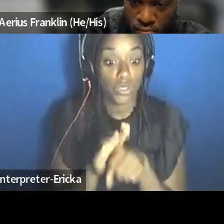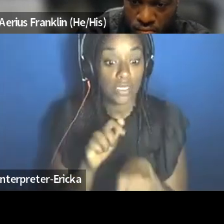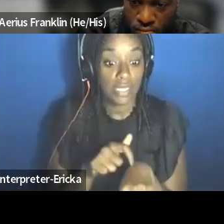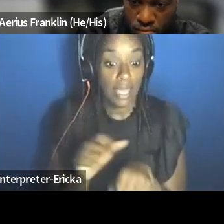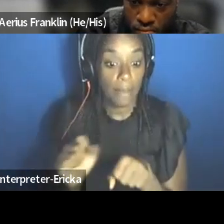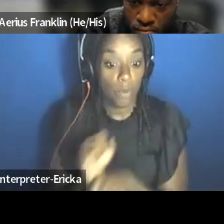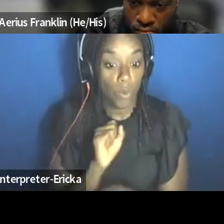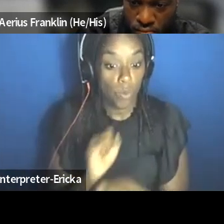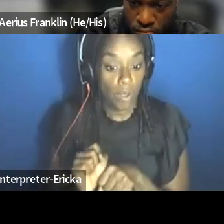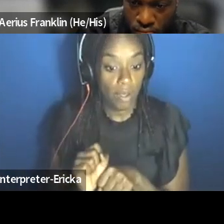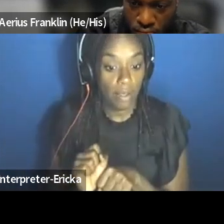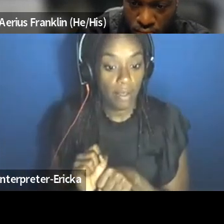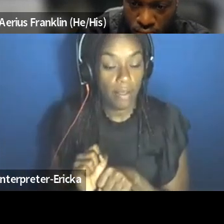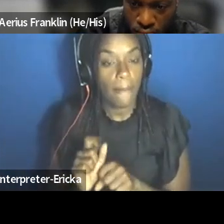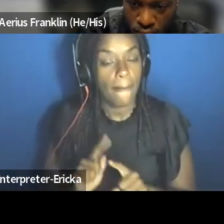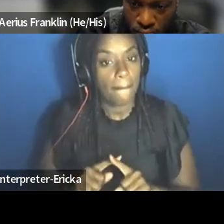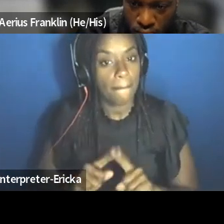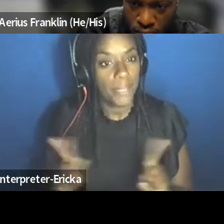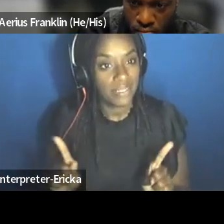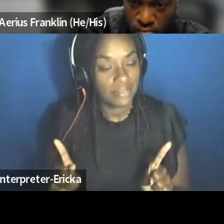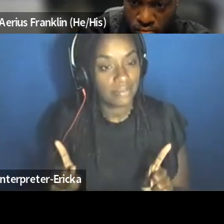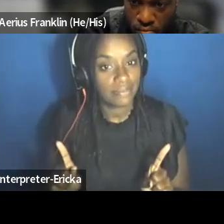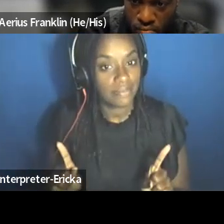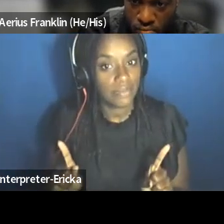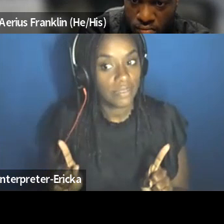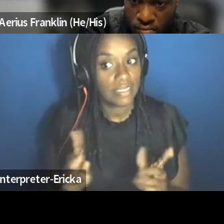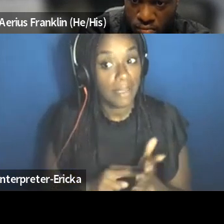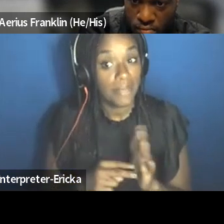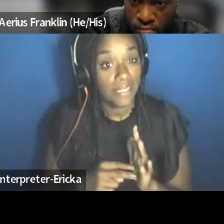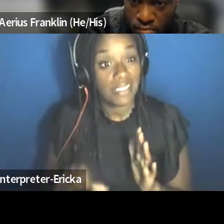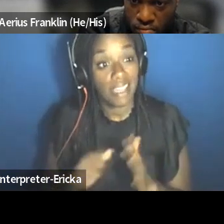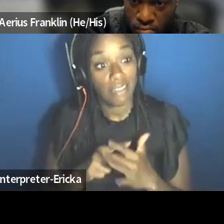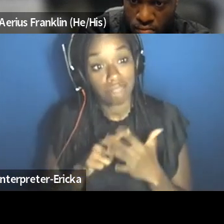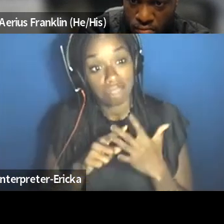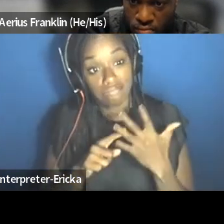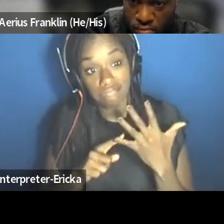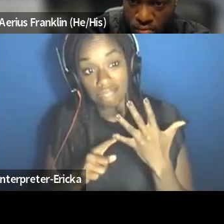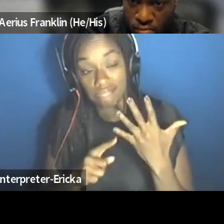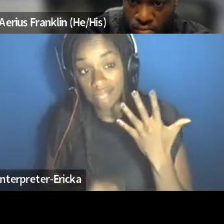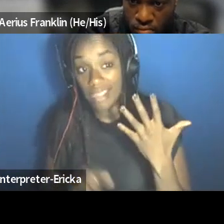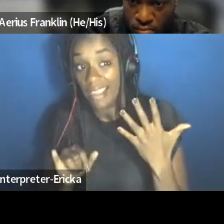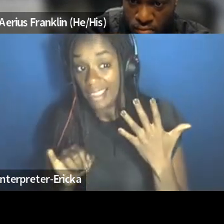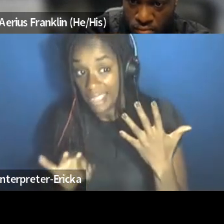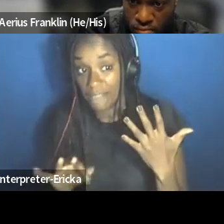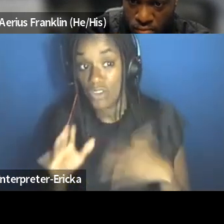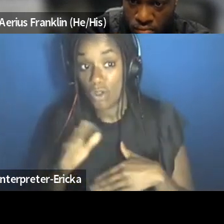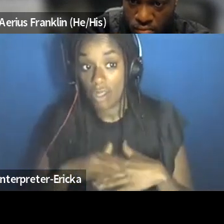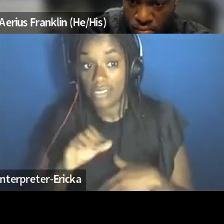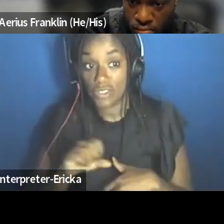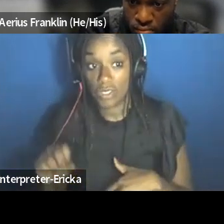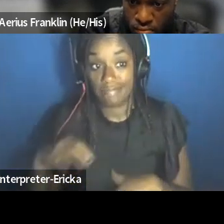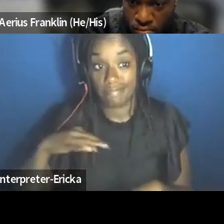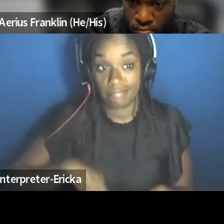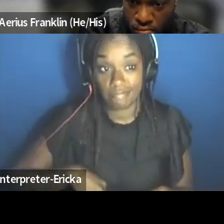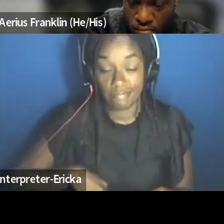order to contemplate full-time employment, you have to take into consideration all these aspects. If you're on a Social Security disability or SSI benefit, you have to